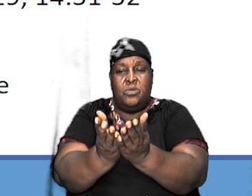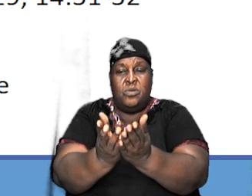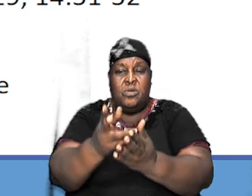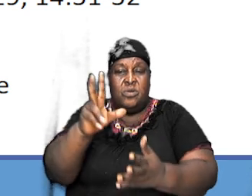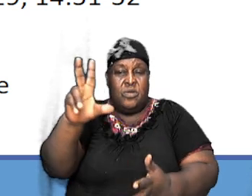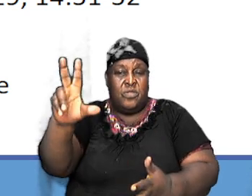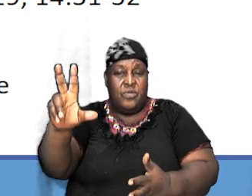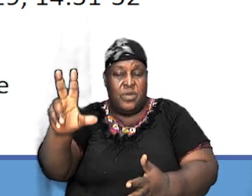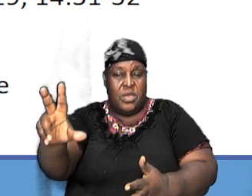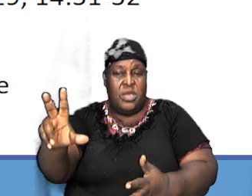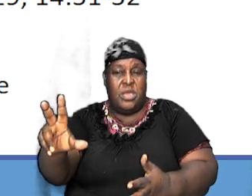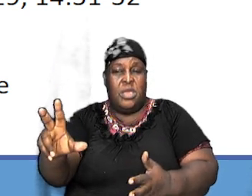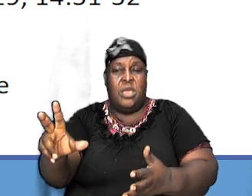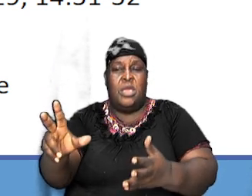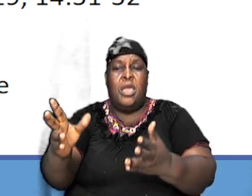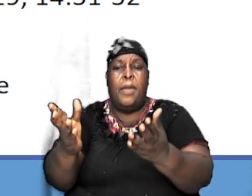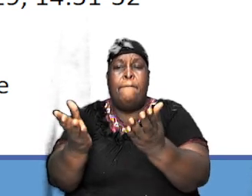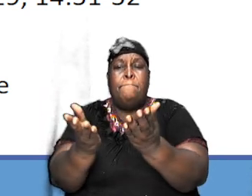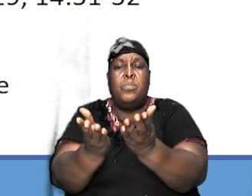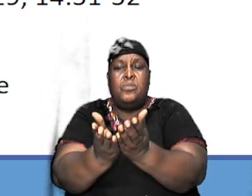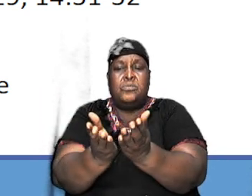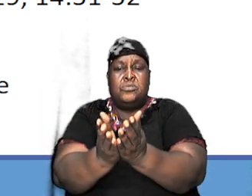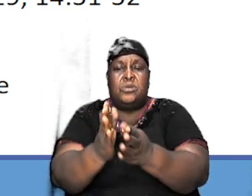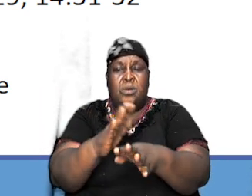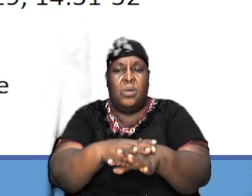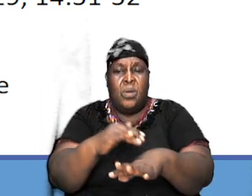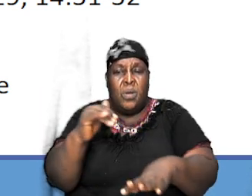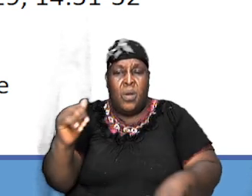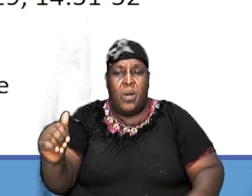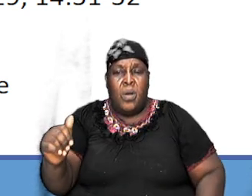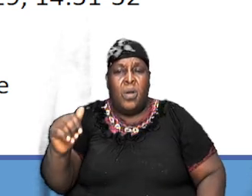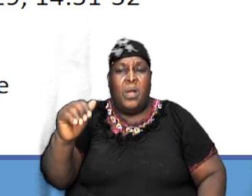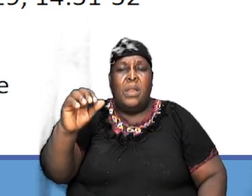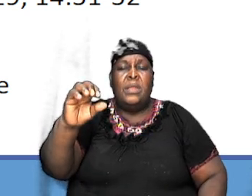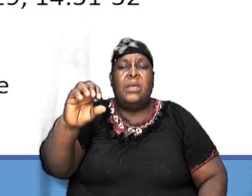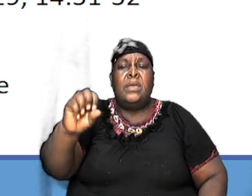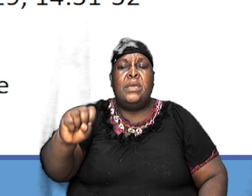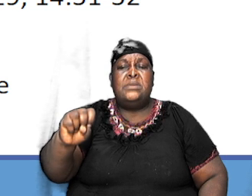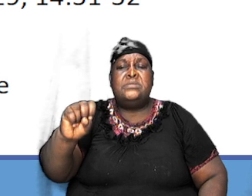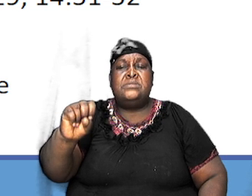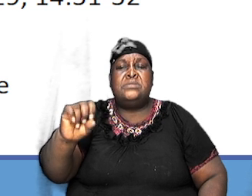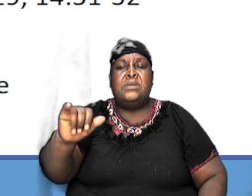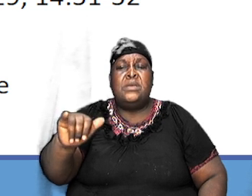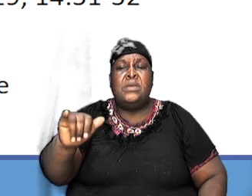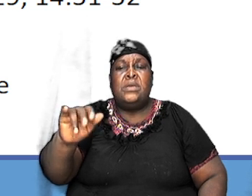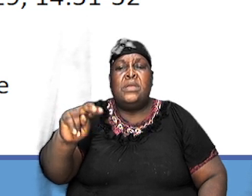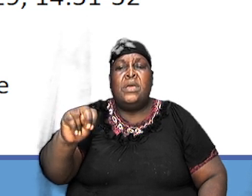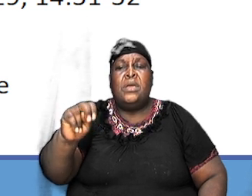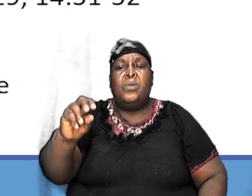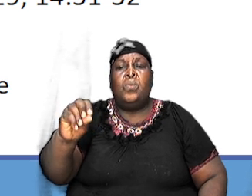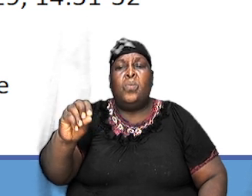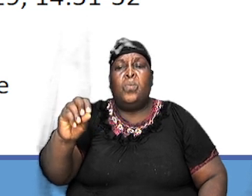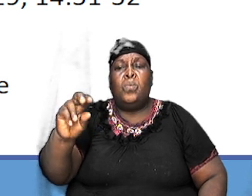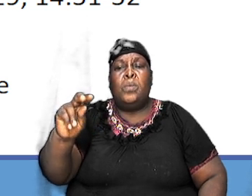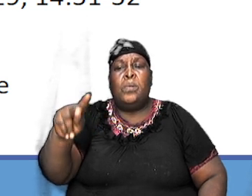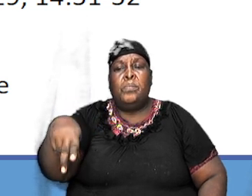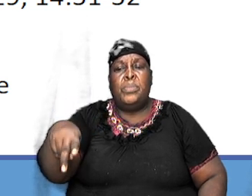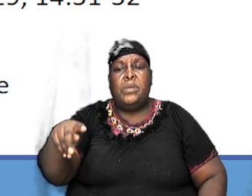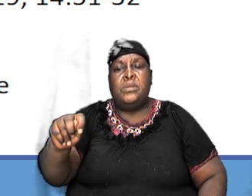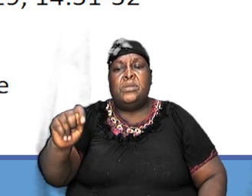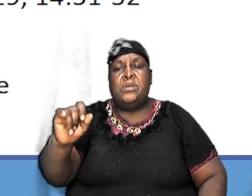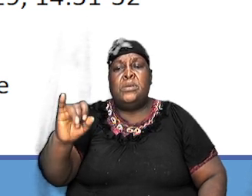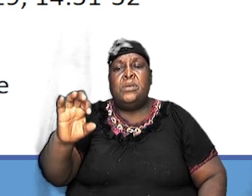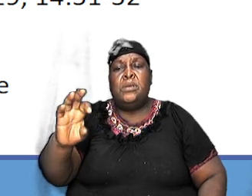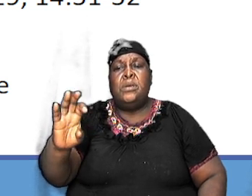called Synoptic Gospels, that is Matthew, Mark, Luke. And the reason they are